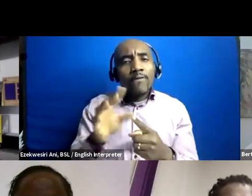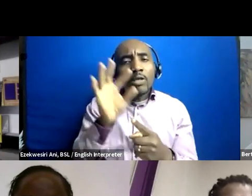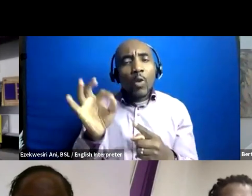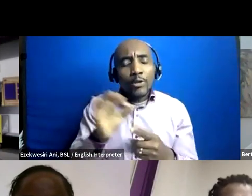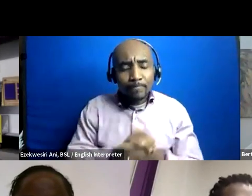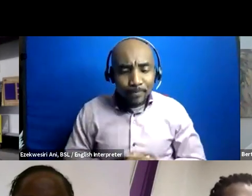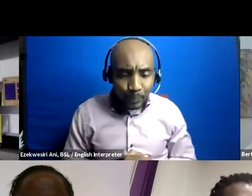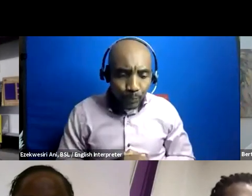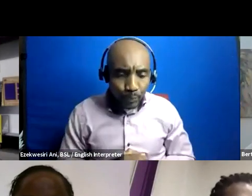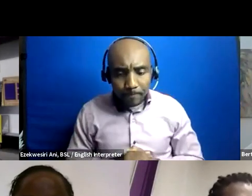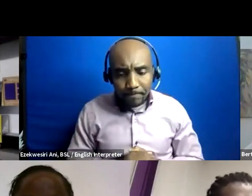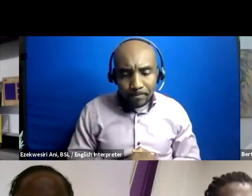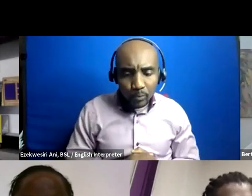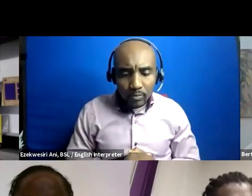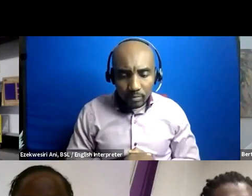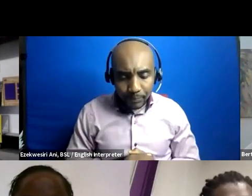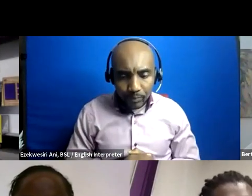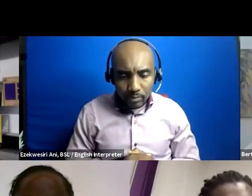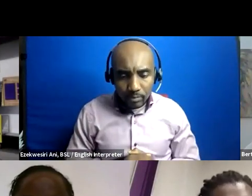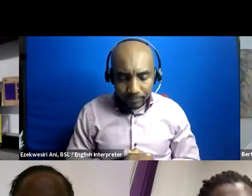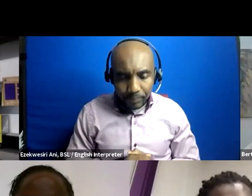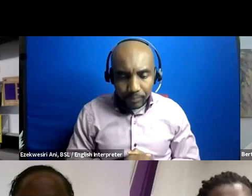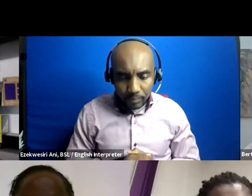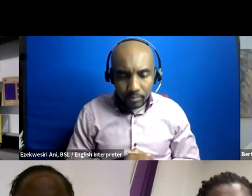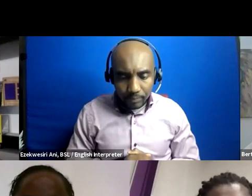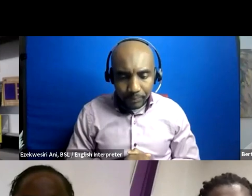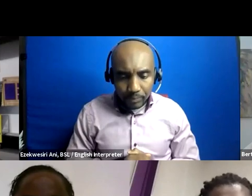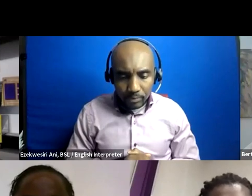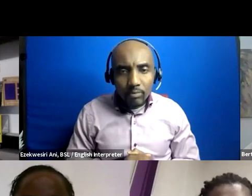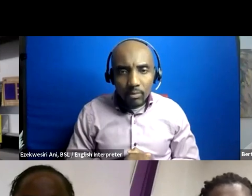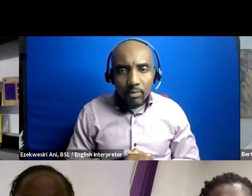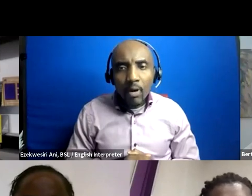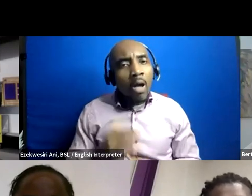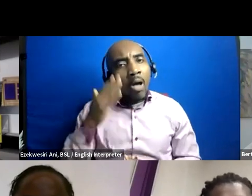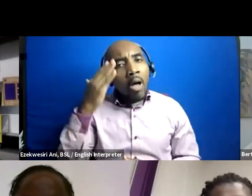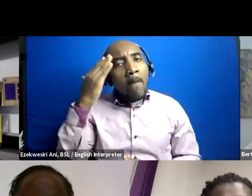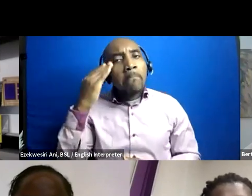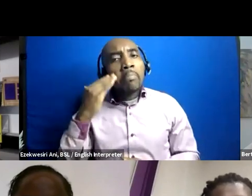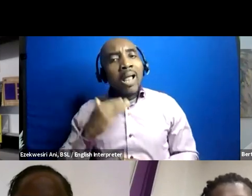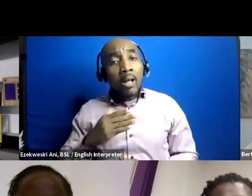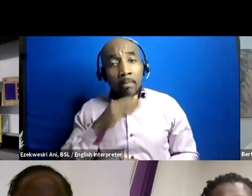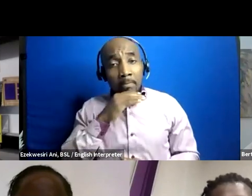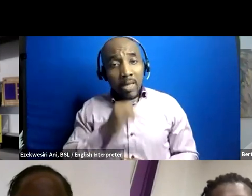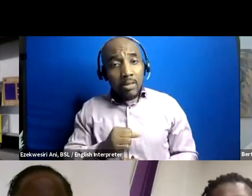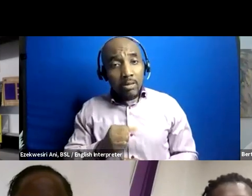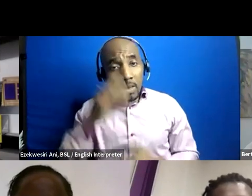think would be helpful for Black men to access mental health services and overcome the stigma?